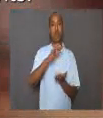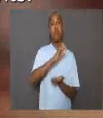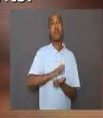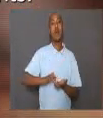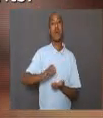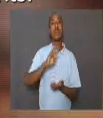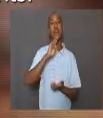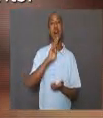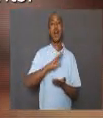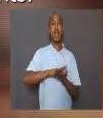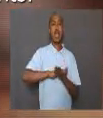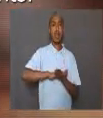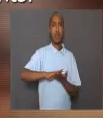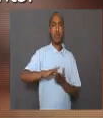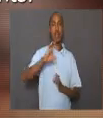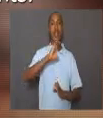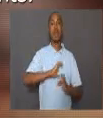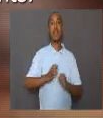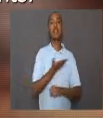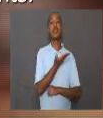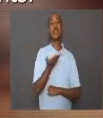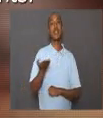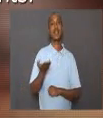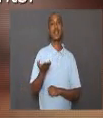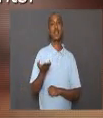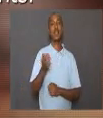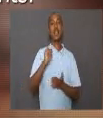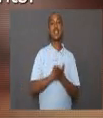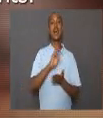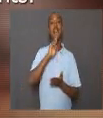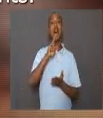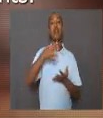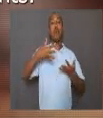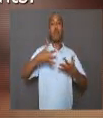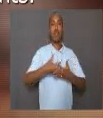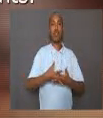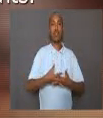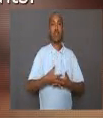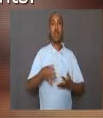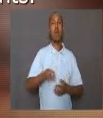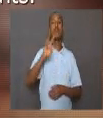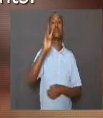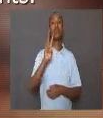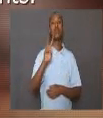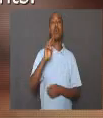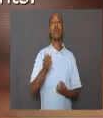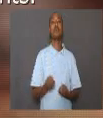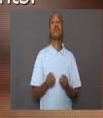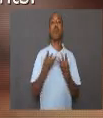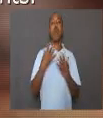compounds are pure chemical substances that are composed of two or